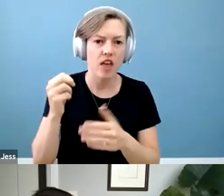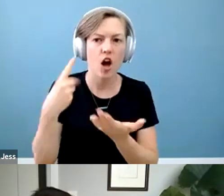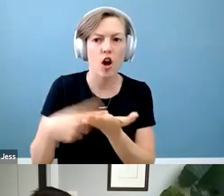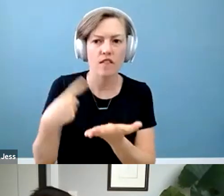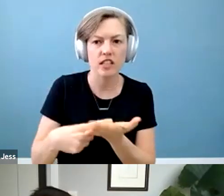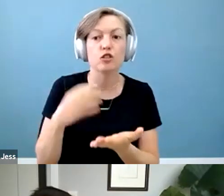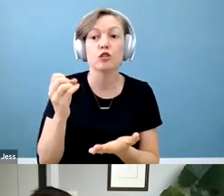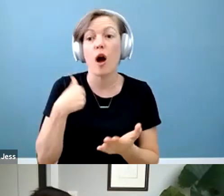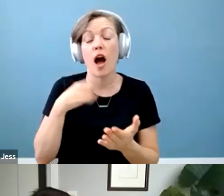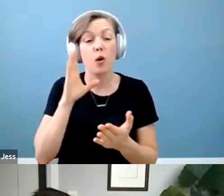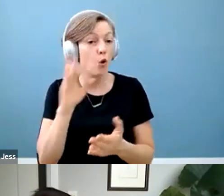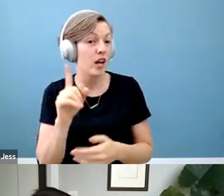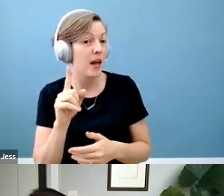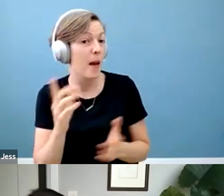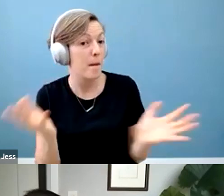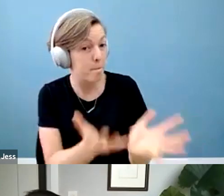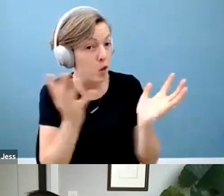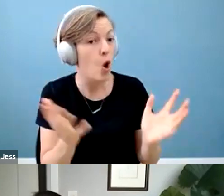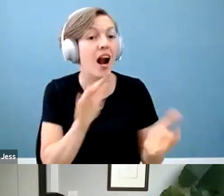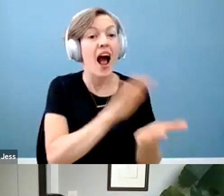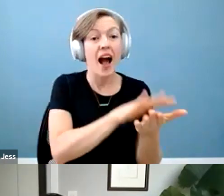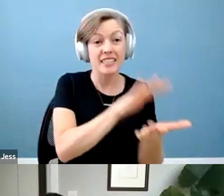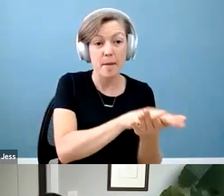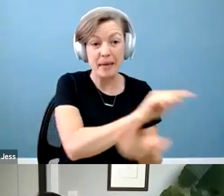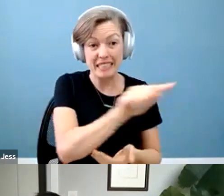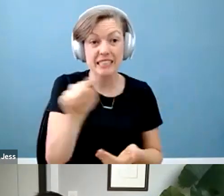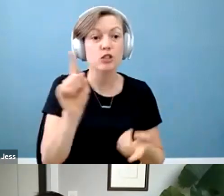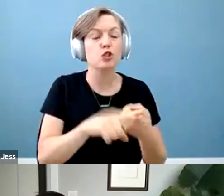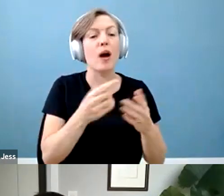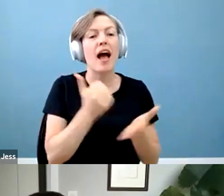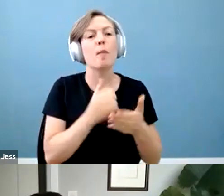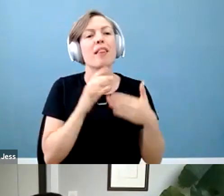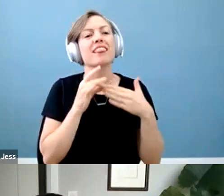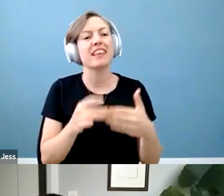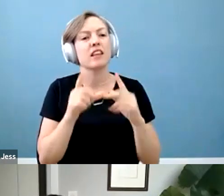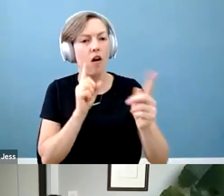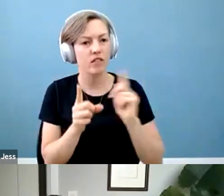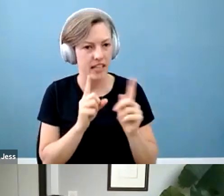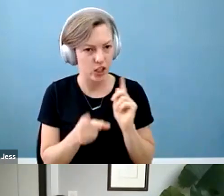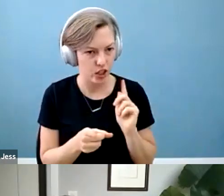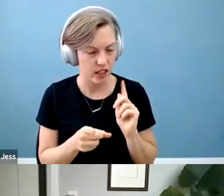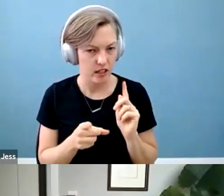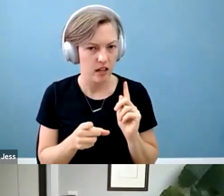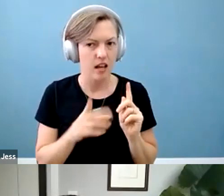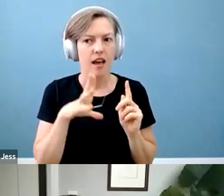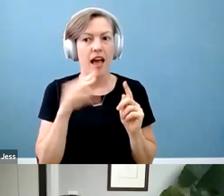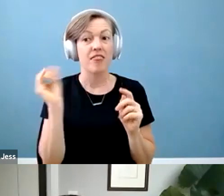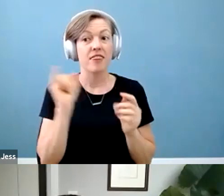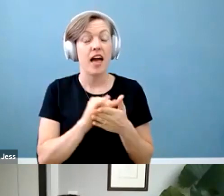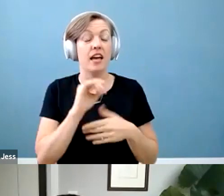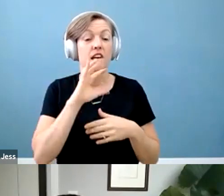would implore academics to help lead the conversation, and that